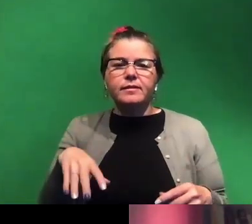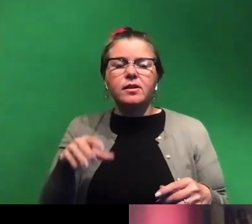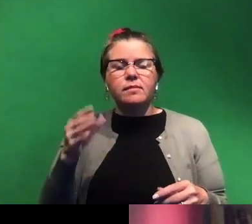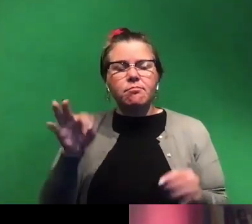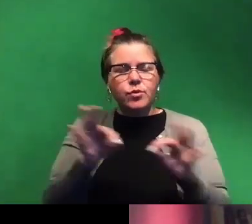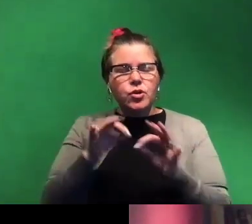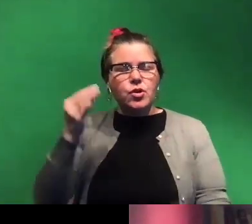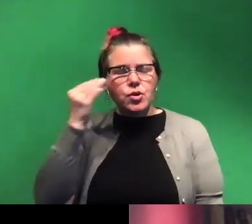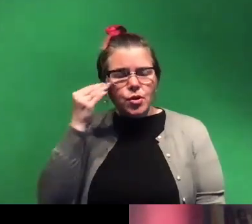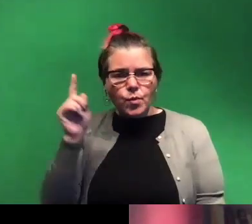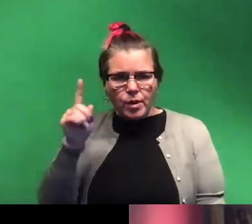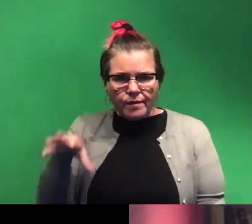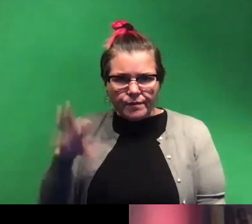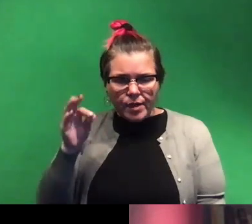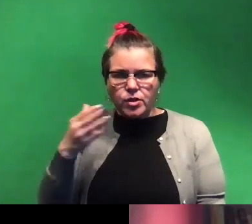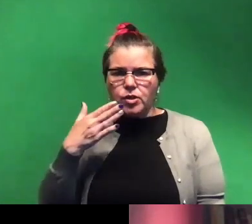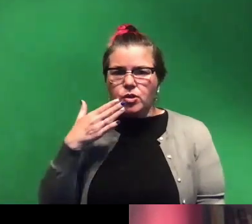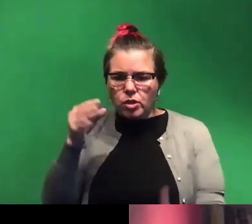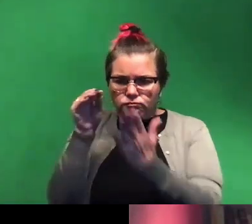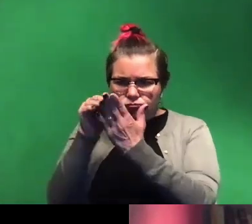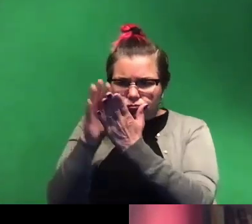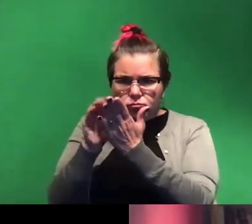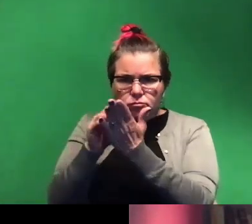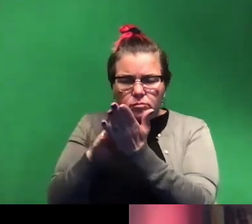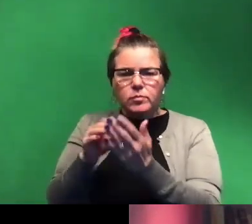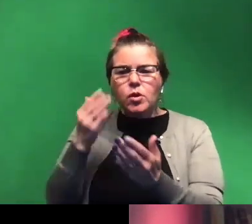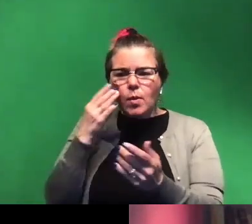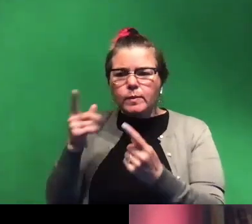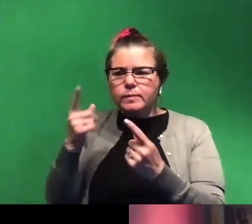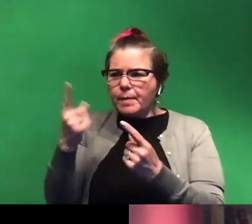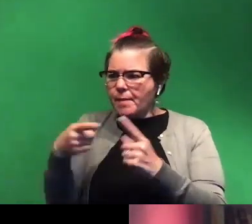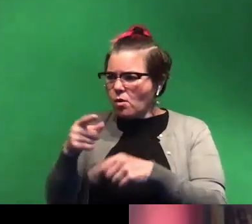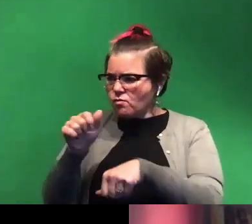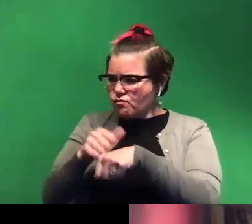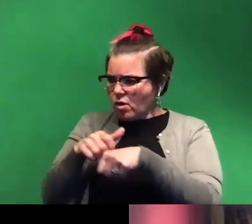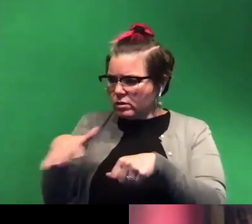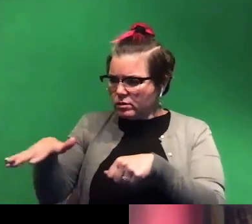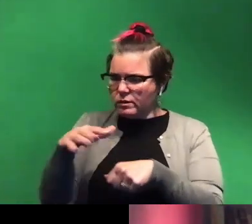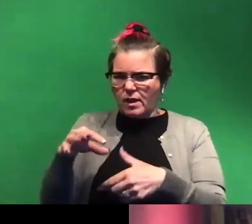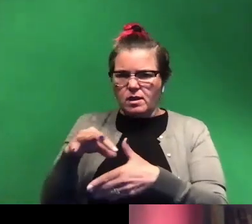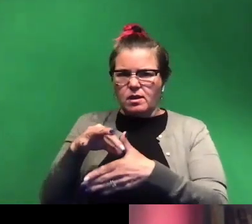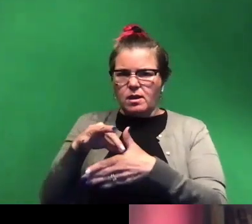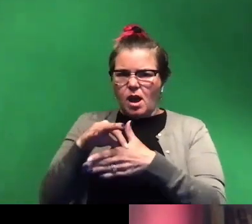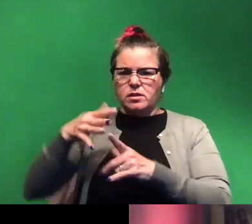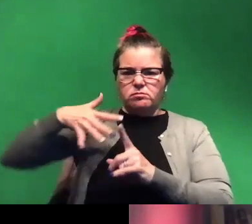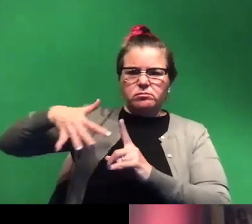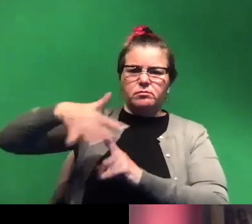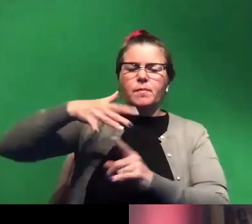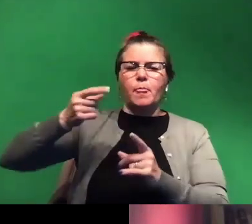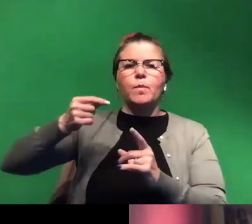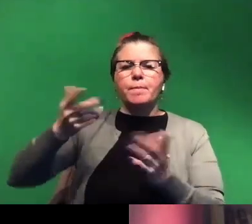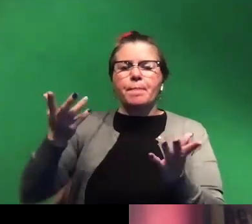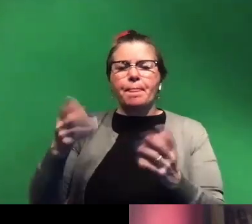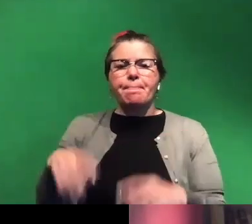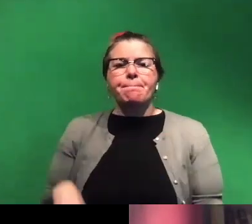fossil is from, that we take good field notes, that we know something about the rocks it was laid down in, because that's all the context for what kind of environment it was and what